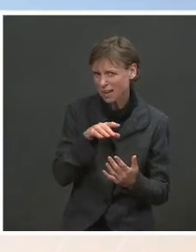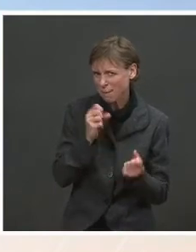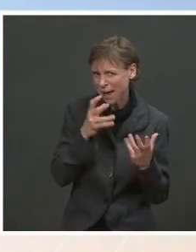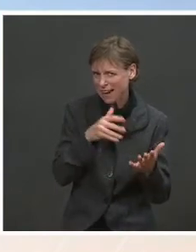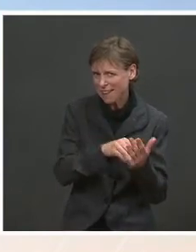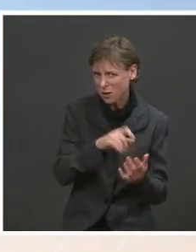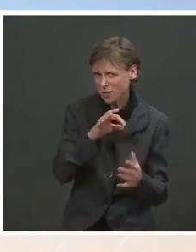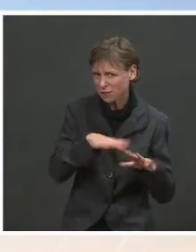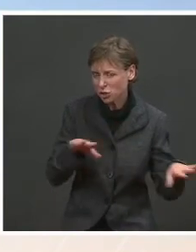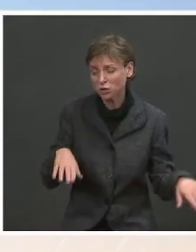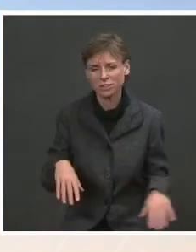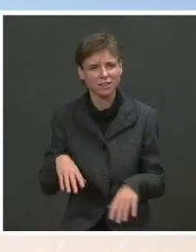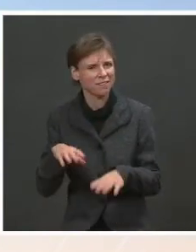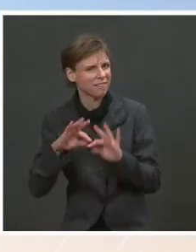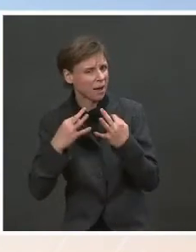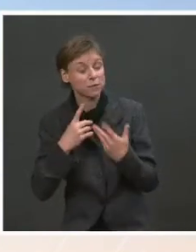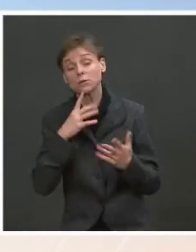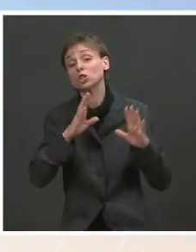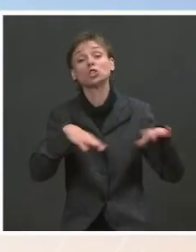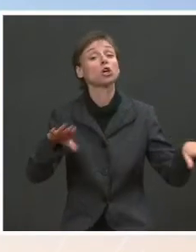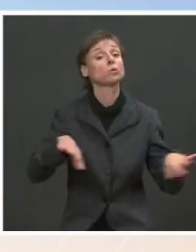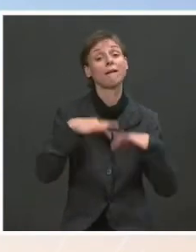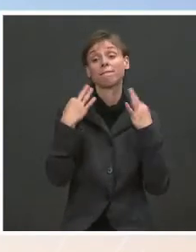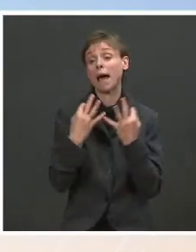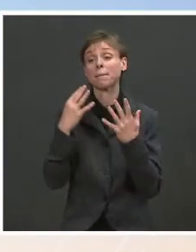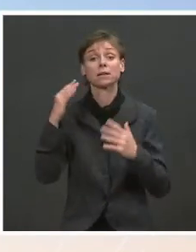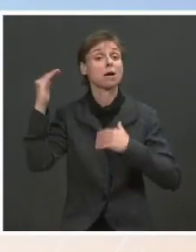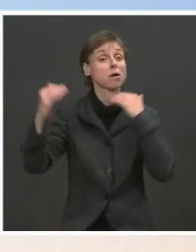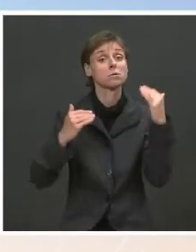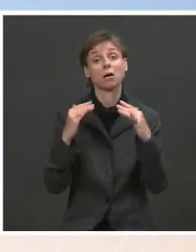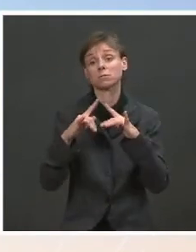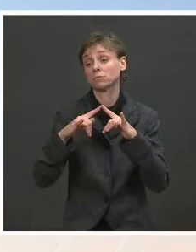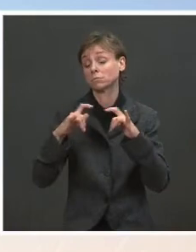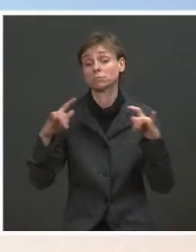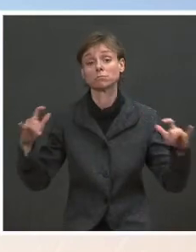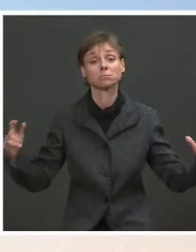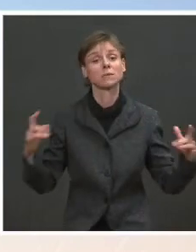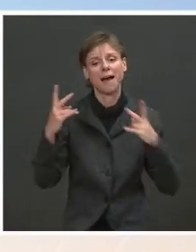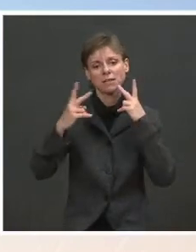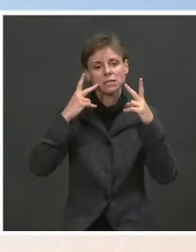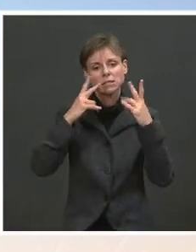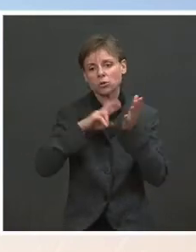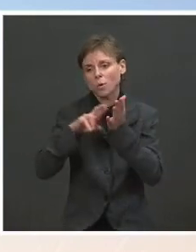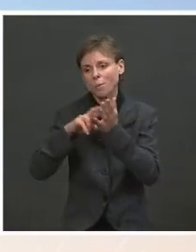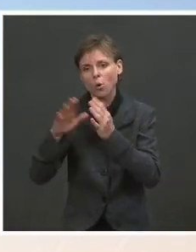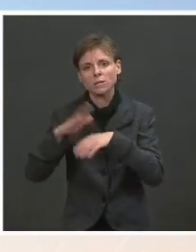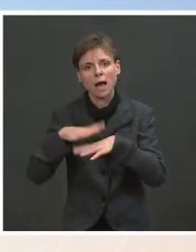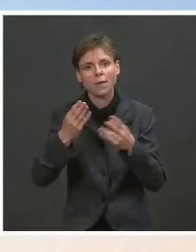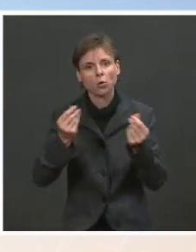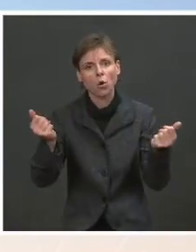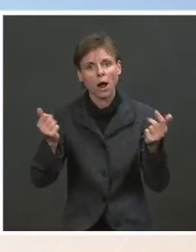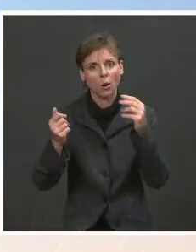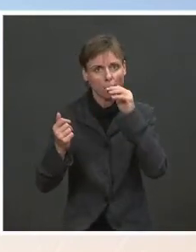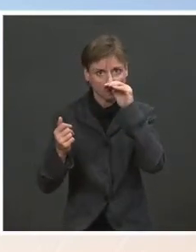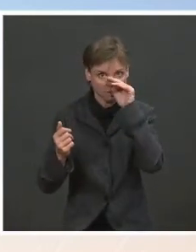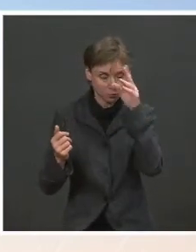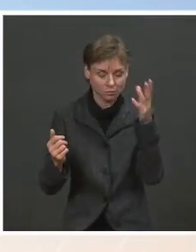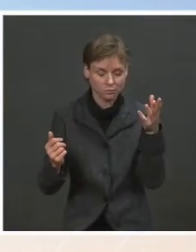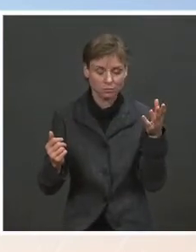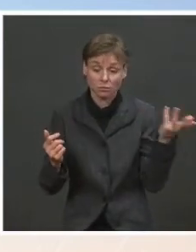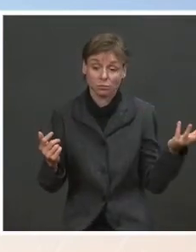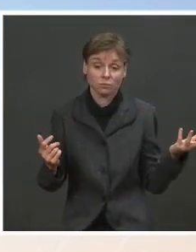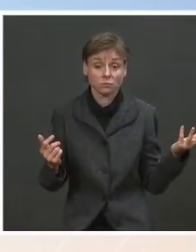Children, families, adults, all of them, all the in-between that our teams from Telemundo and other reporters on the ground are meeting. Well, we convey with every official that